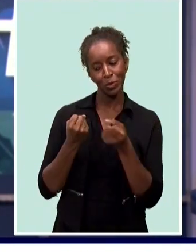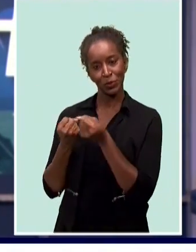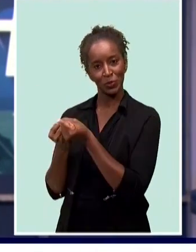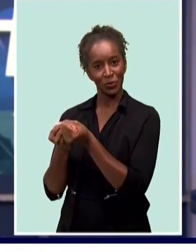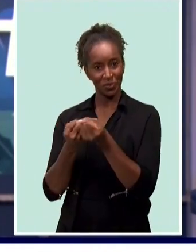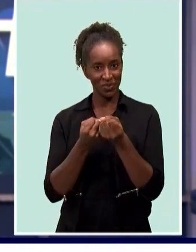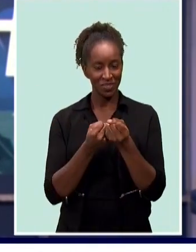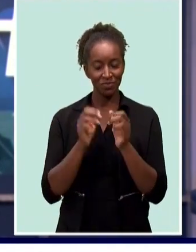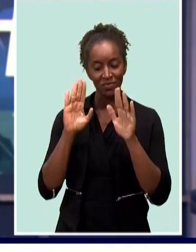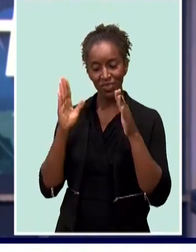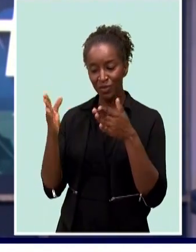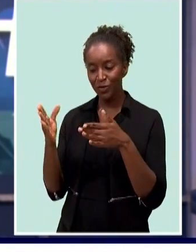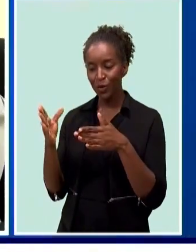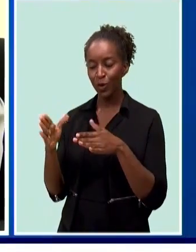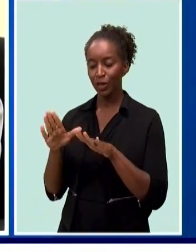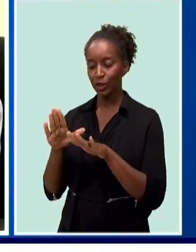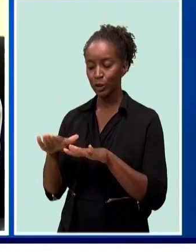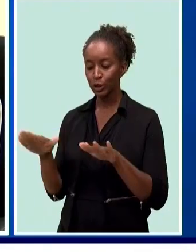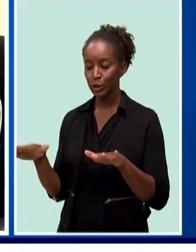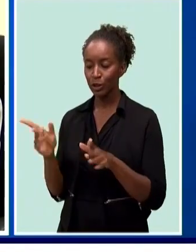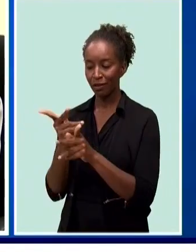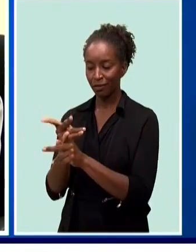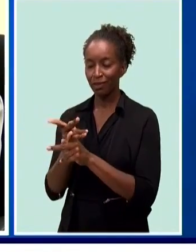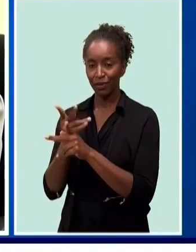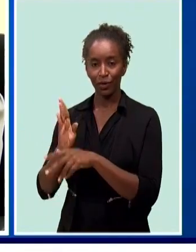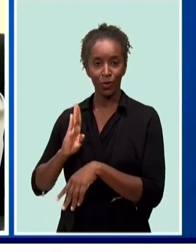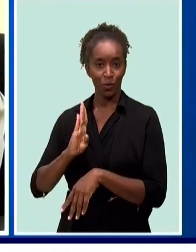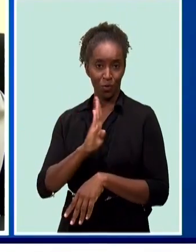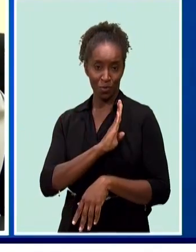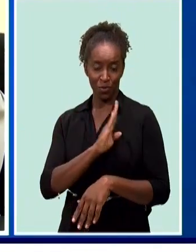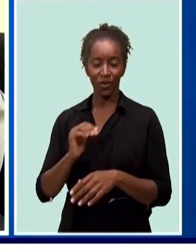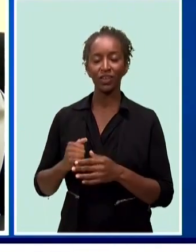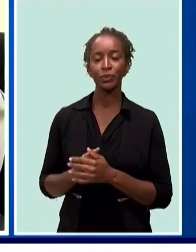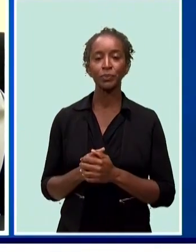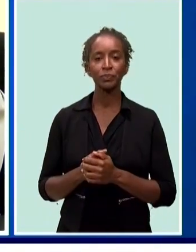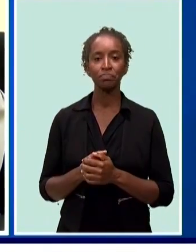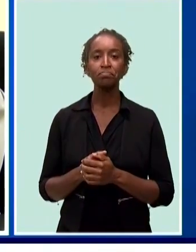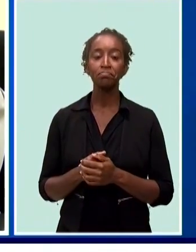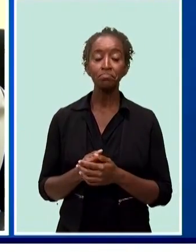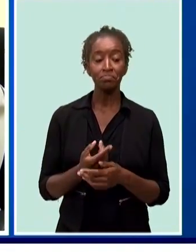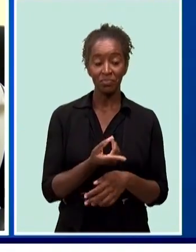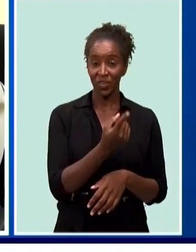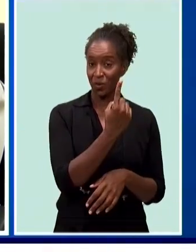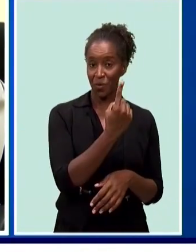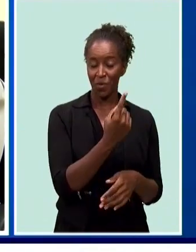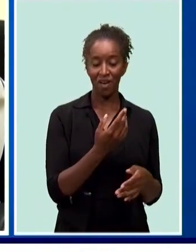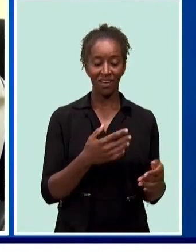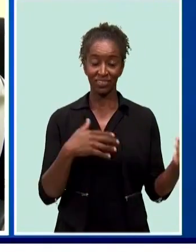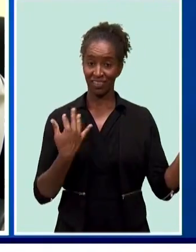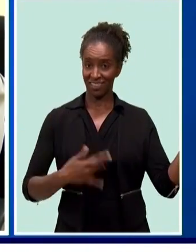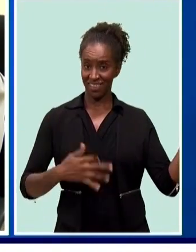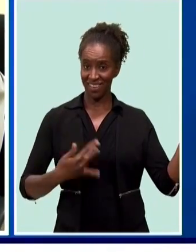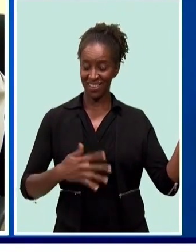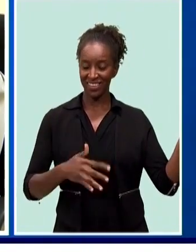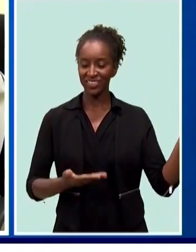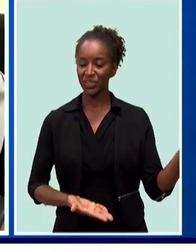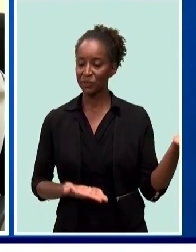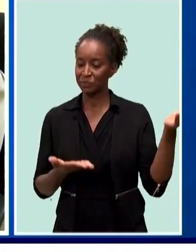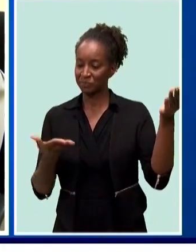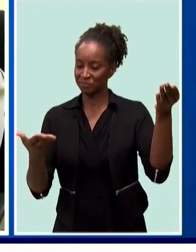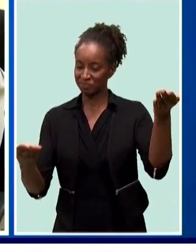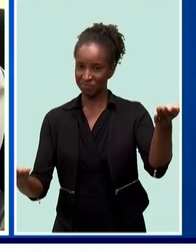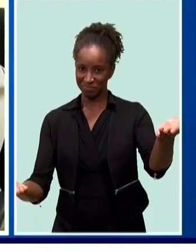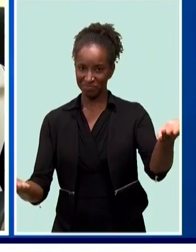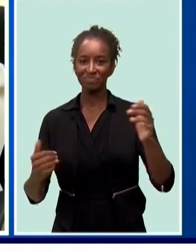Child Care Board. This morning, Consul General to New York, Mackie Holder, handed over a guitar to the board, which was donated by prominent